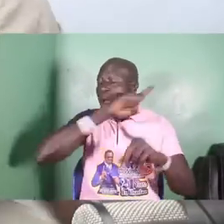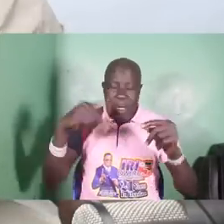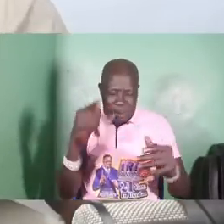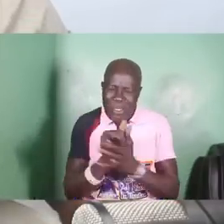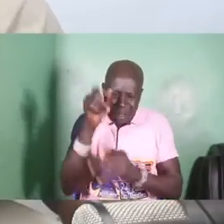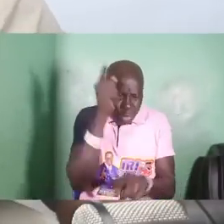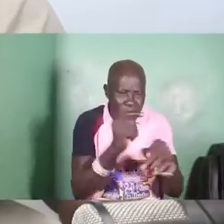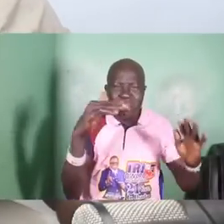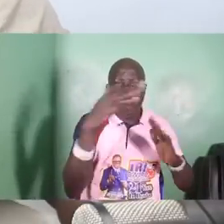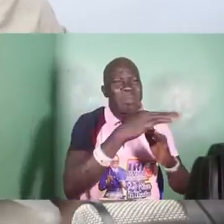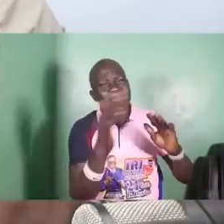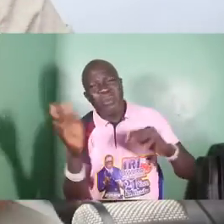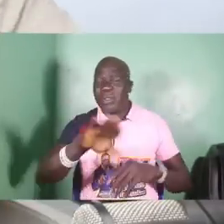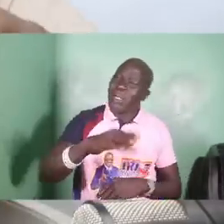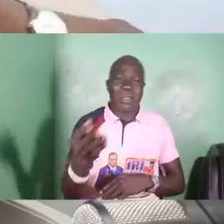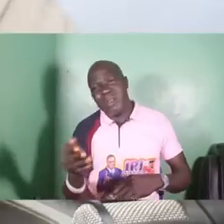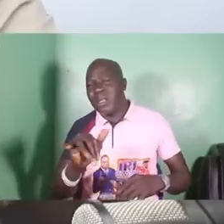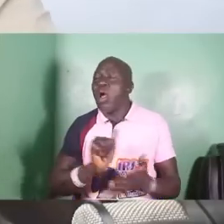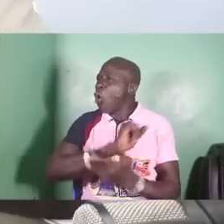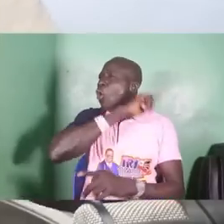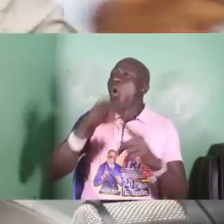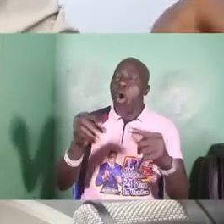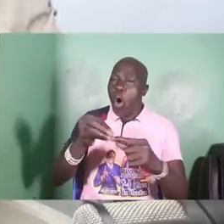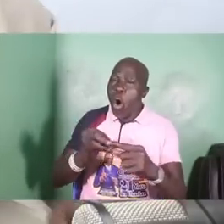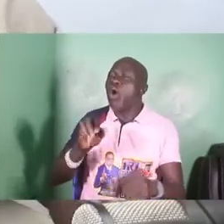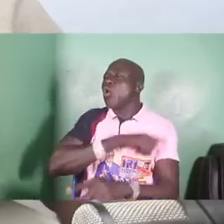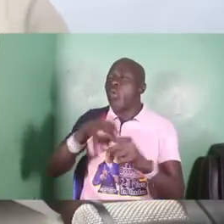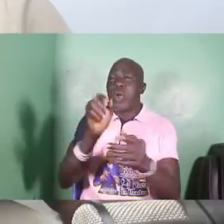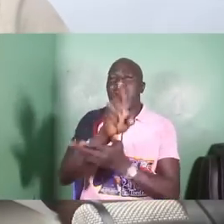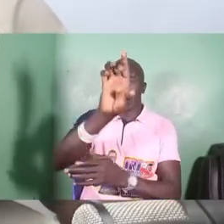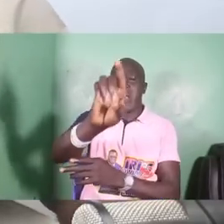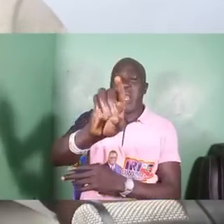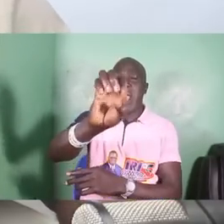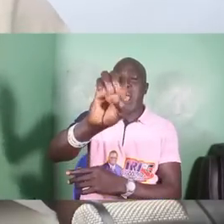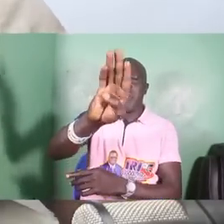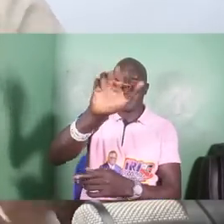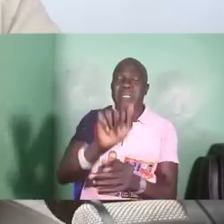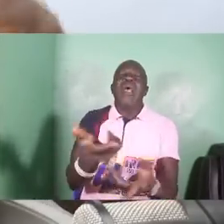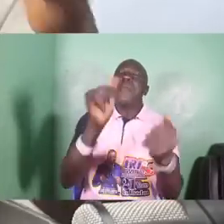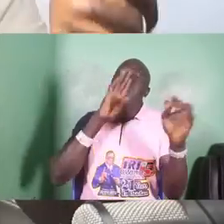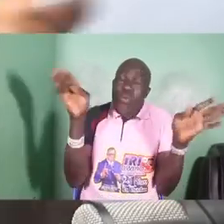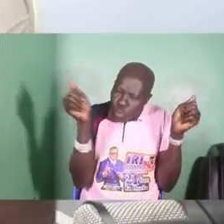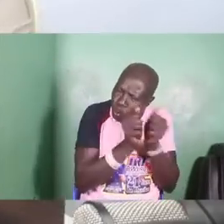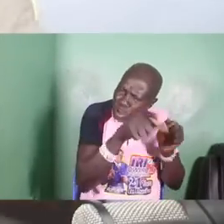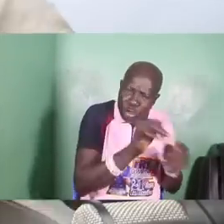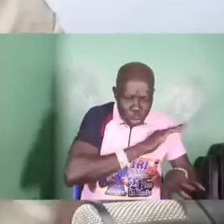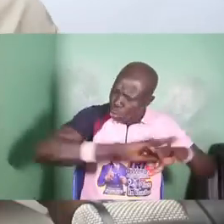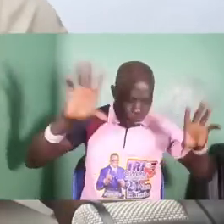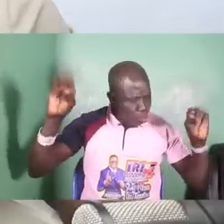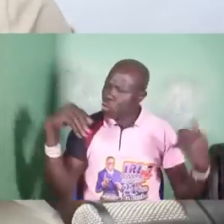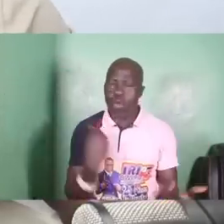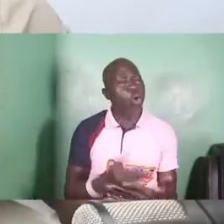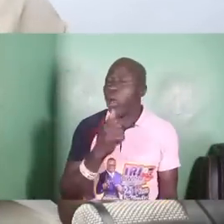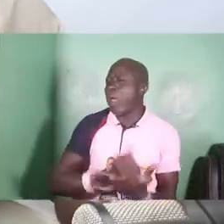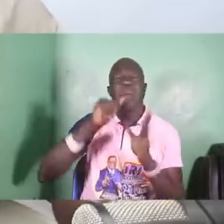at the junction of confusion. Nigba ti pe se te o mo le ti won ori omo. When death bury you that did not see you. Nigba ti ko si ran lowo mo. When there is